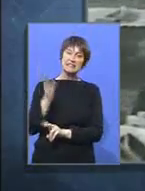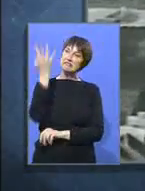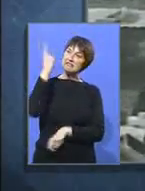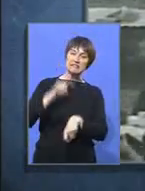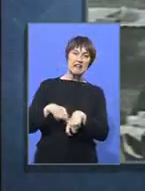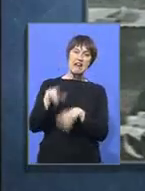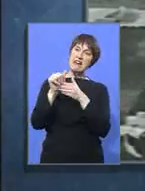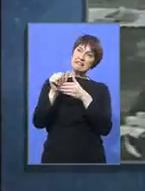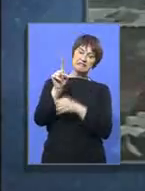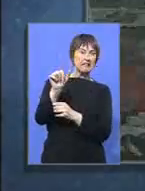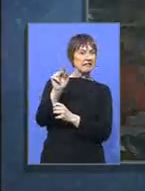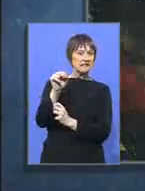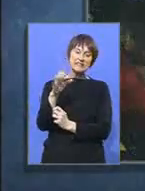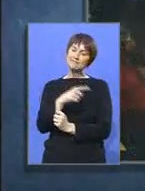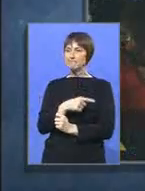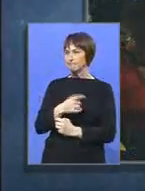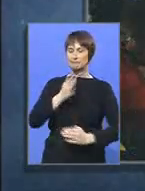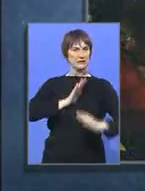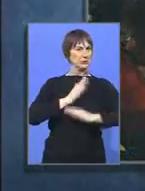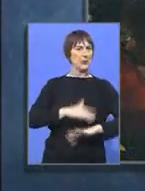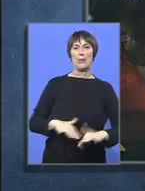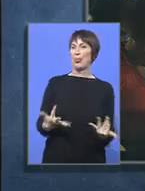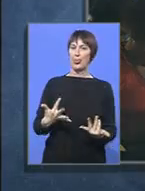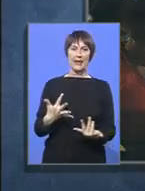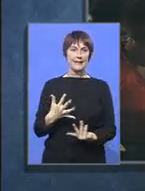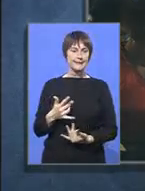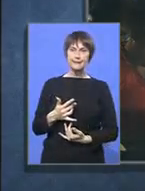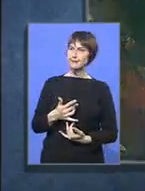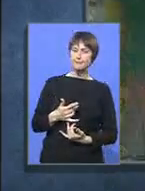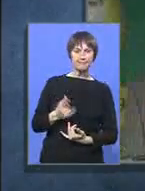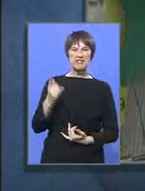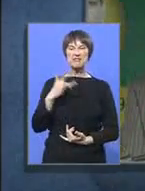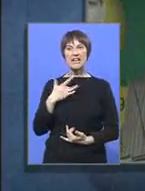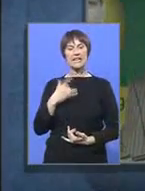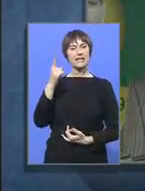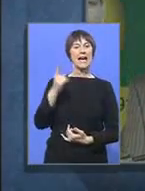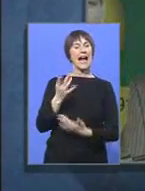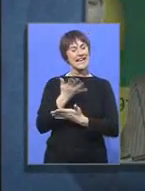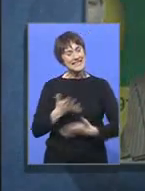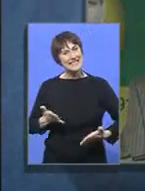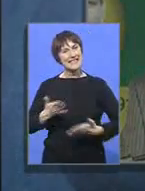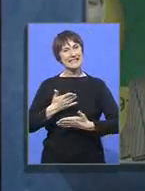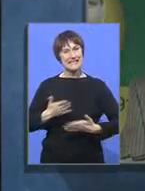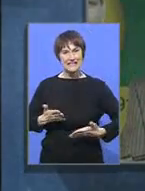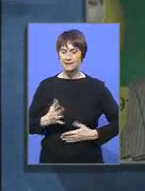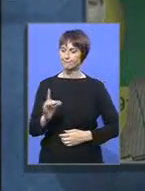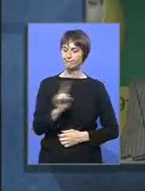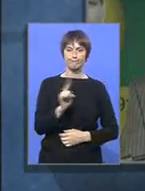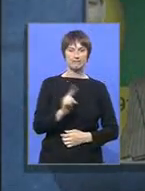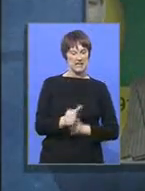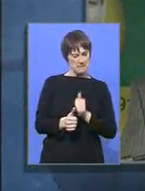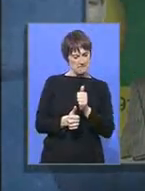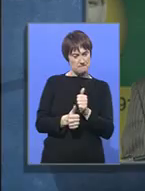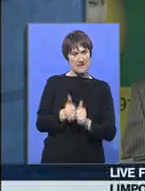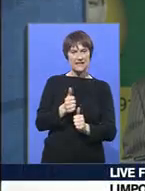time, whom they felt were too gentlemanly in their approach to the